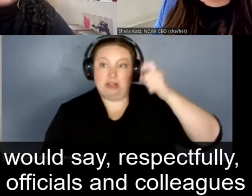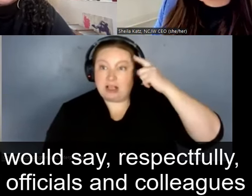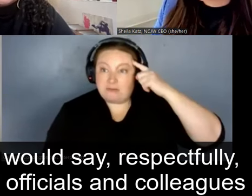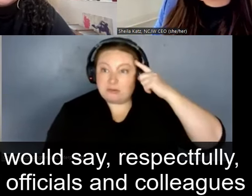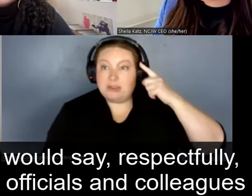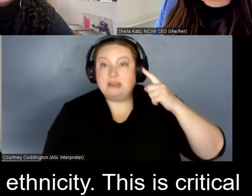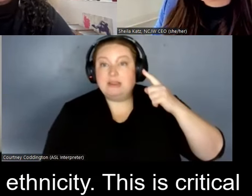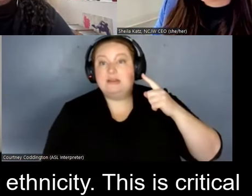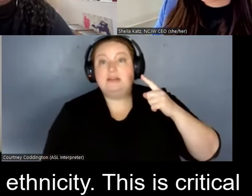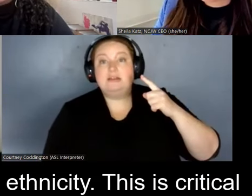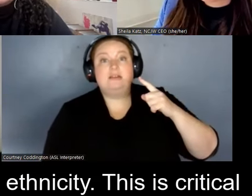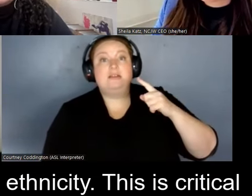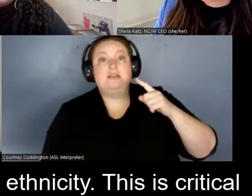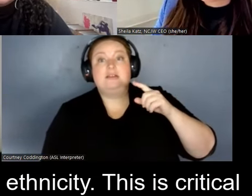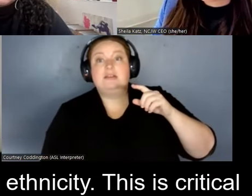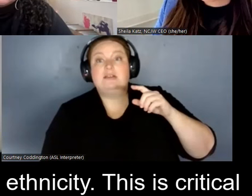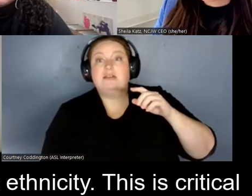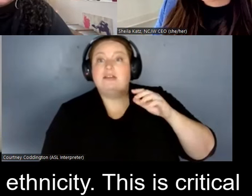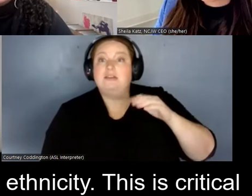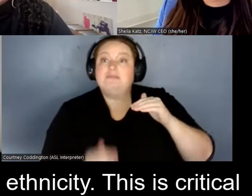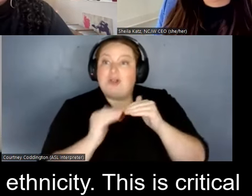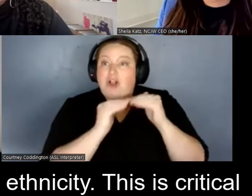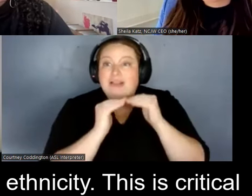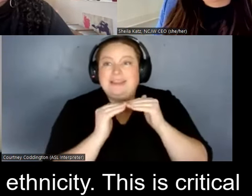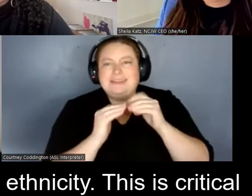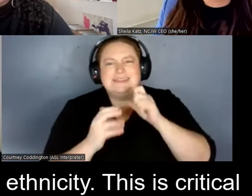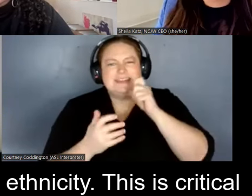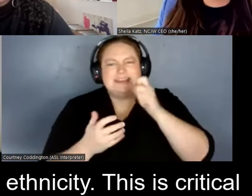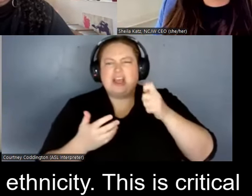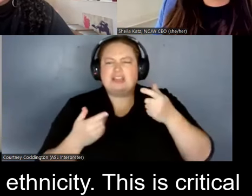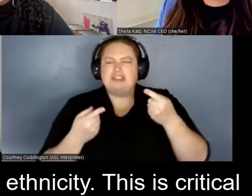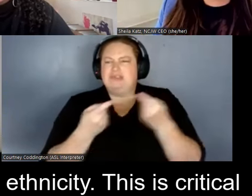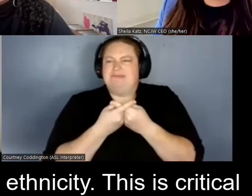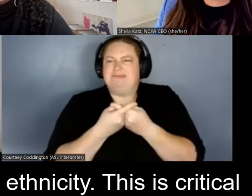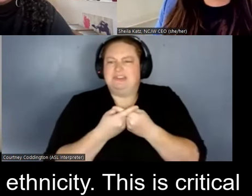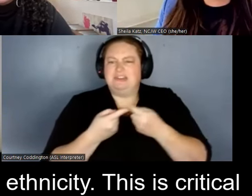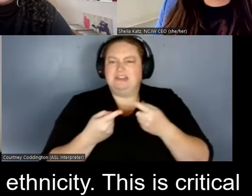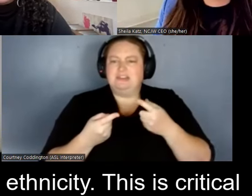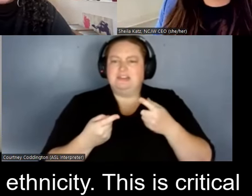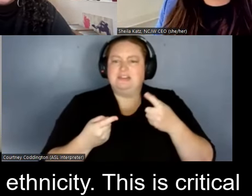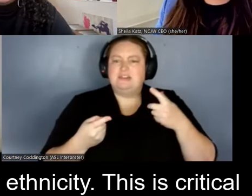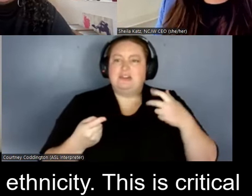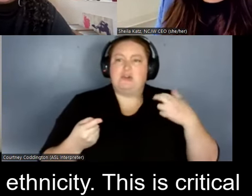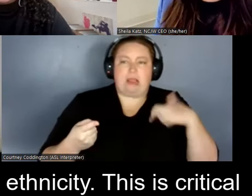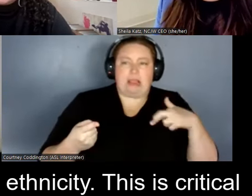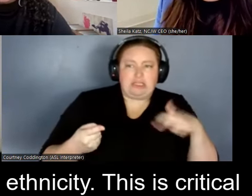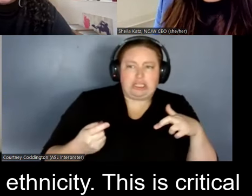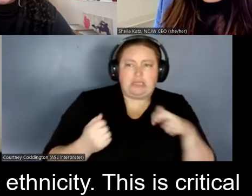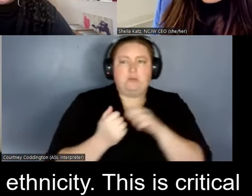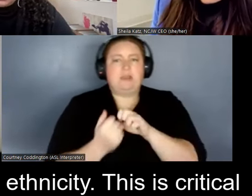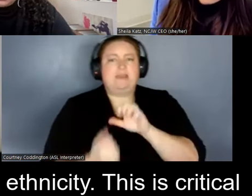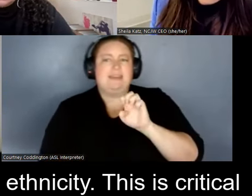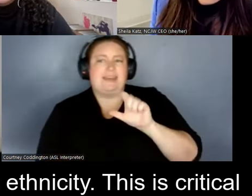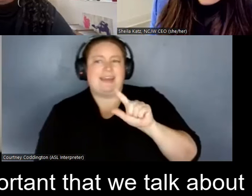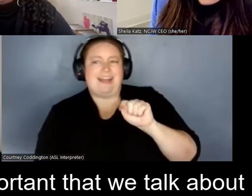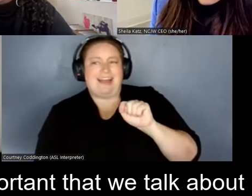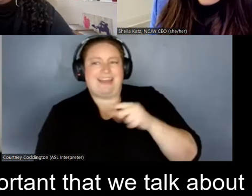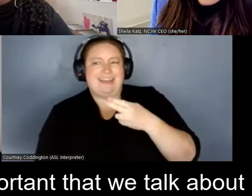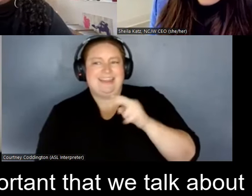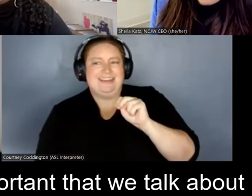and colleagues not to conflate religion with ethnicity. And this is critical to get the outreach part